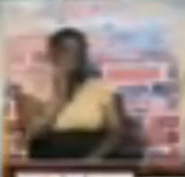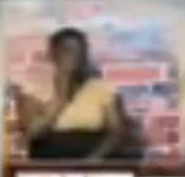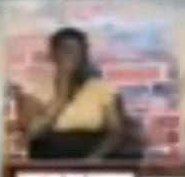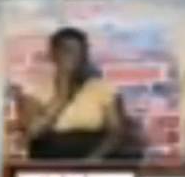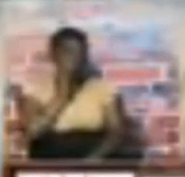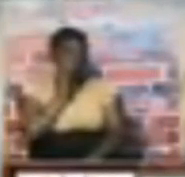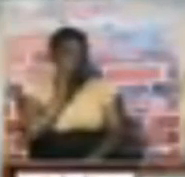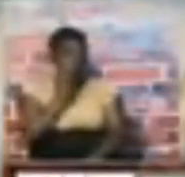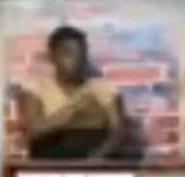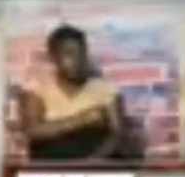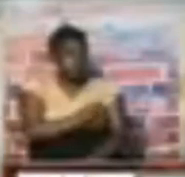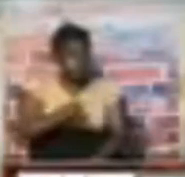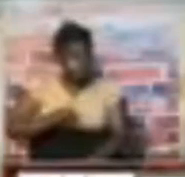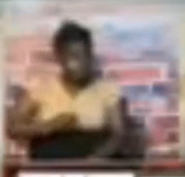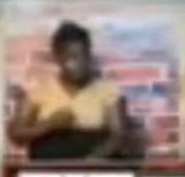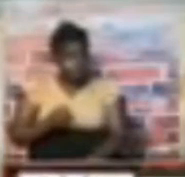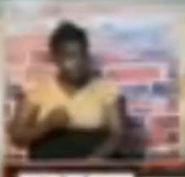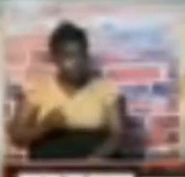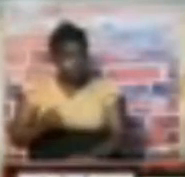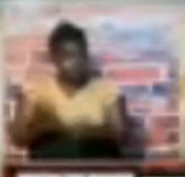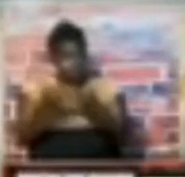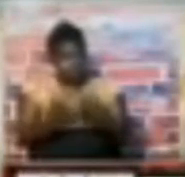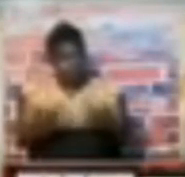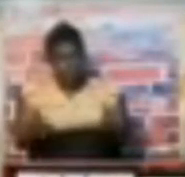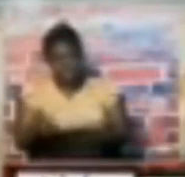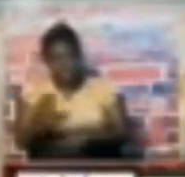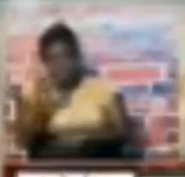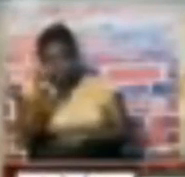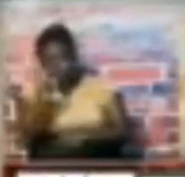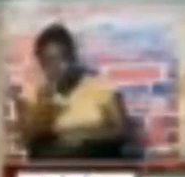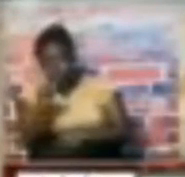So Mama Janet will not see this little money